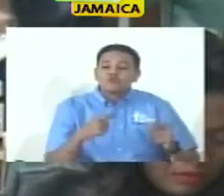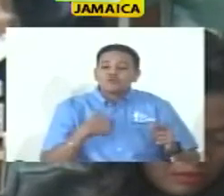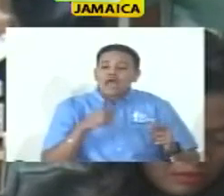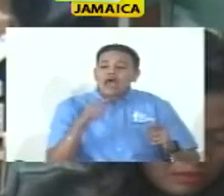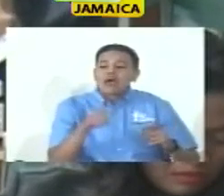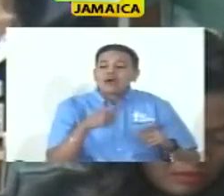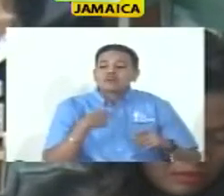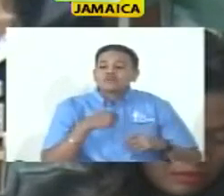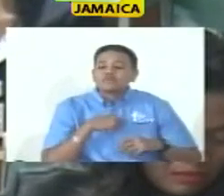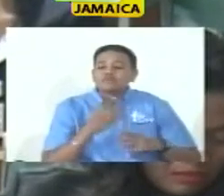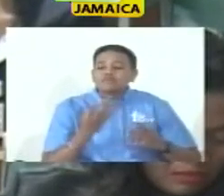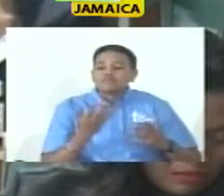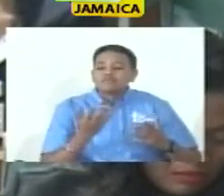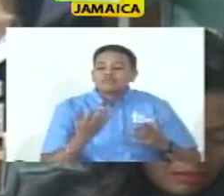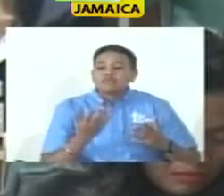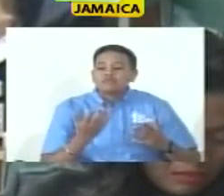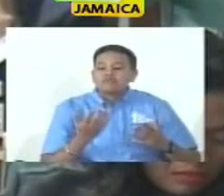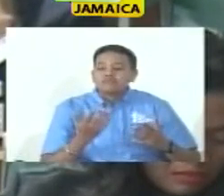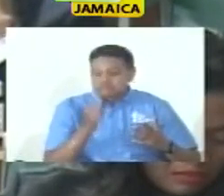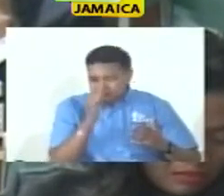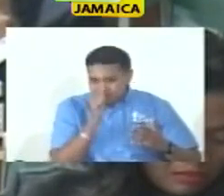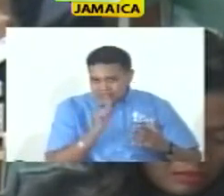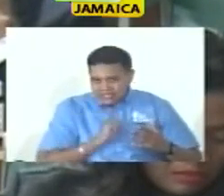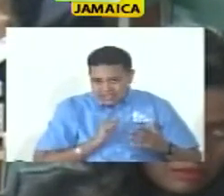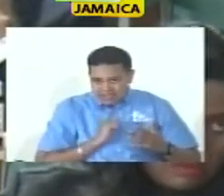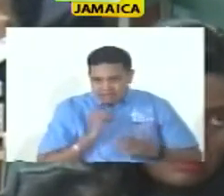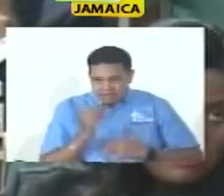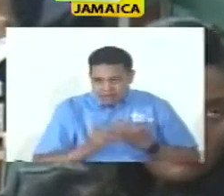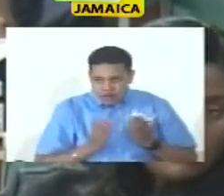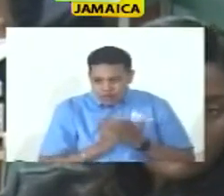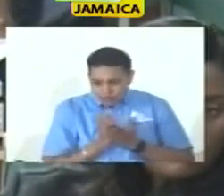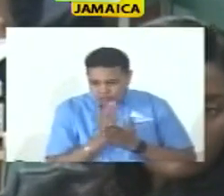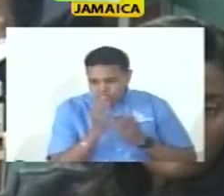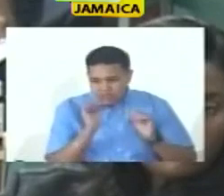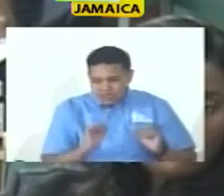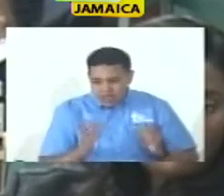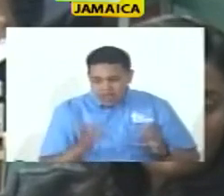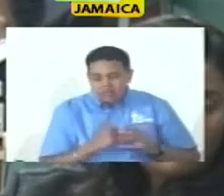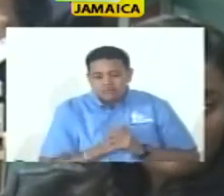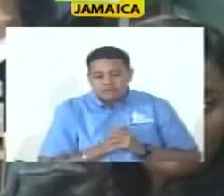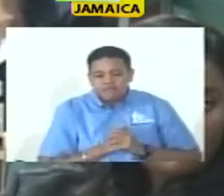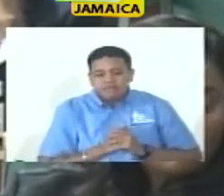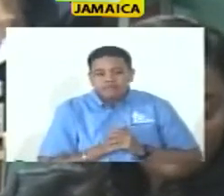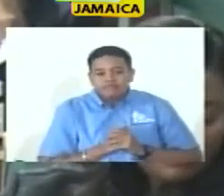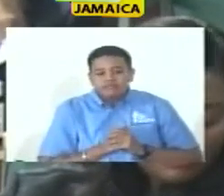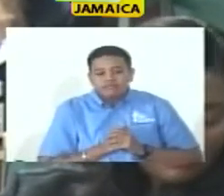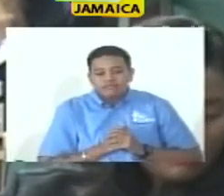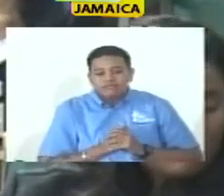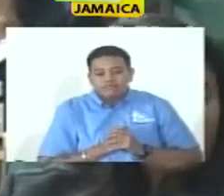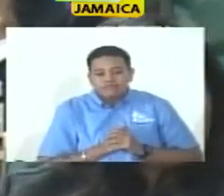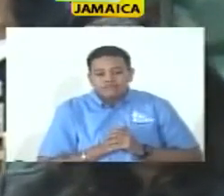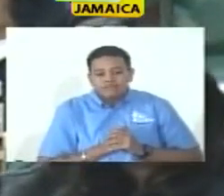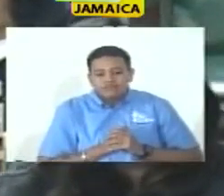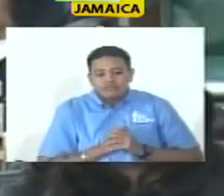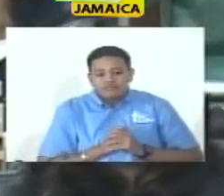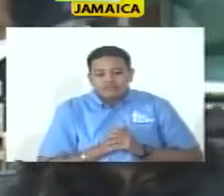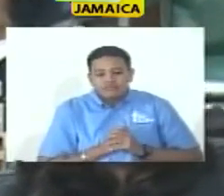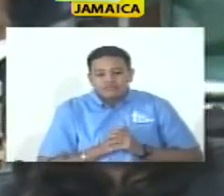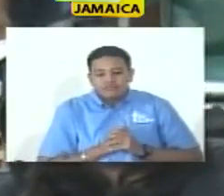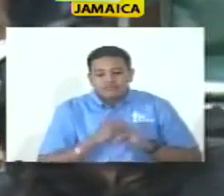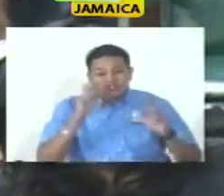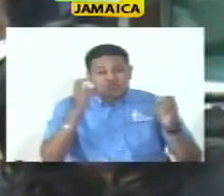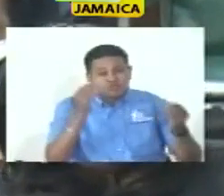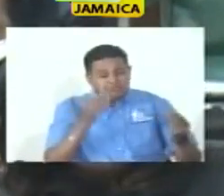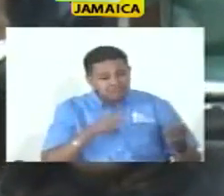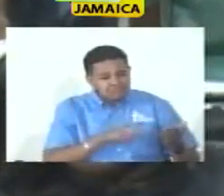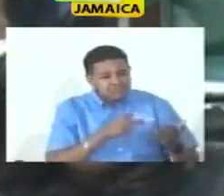we just harness ourselves, buck up, and push through. The matters have been before us. We have had